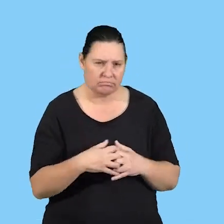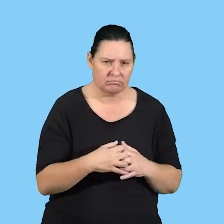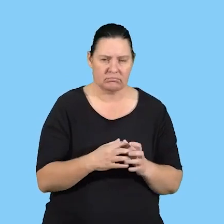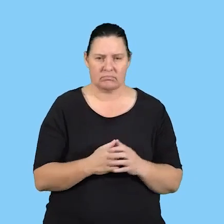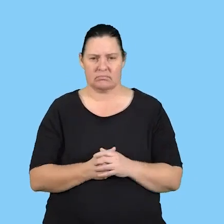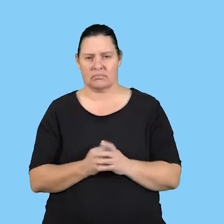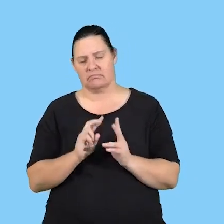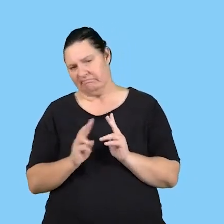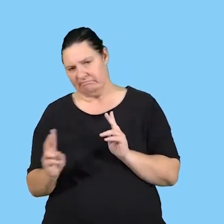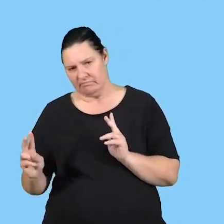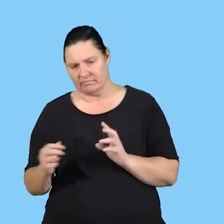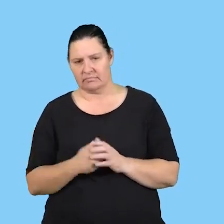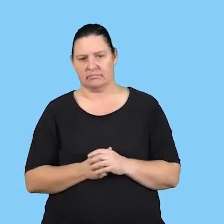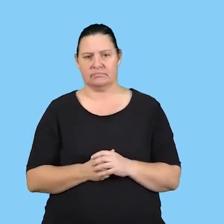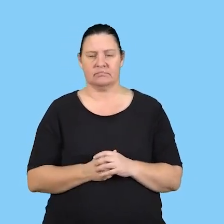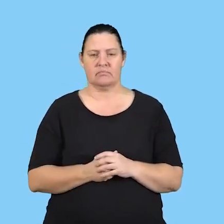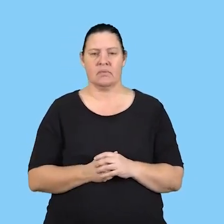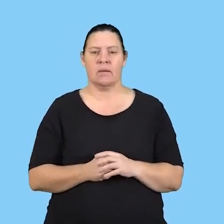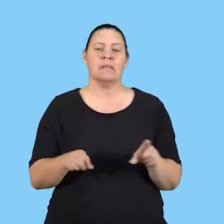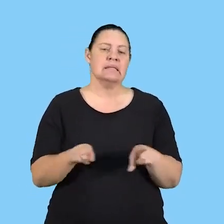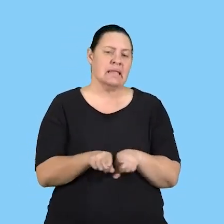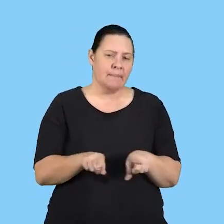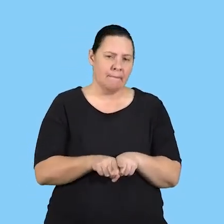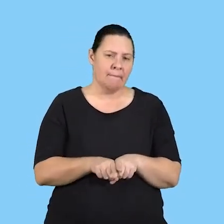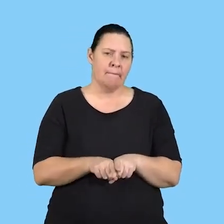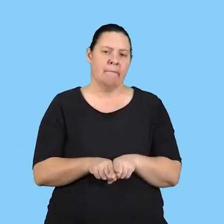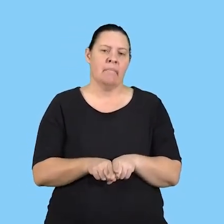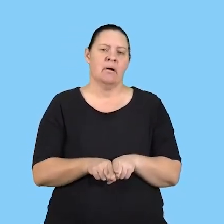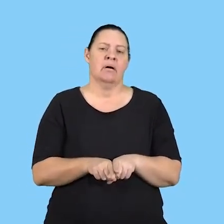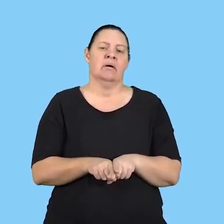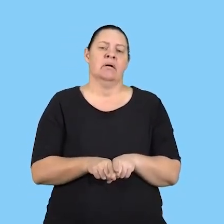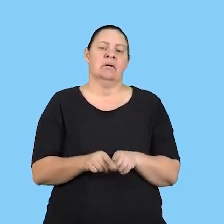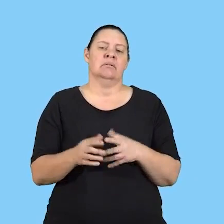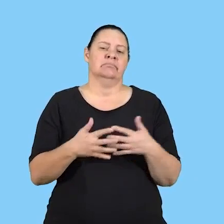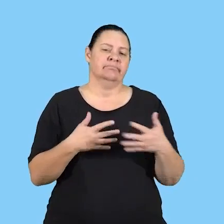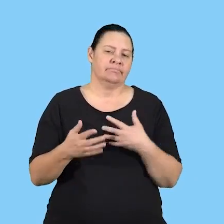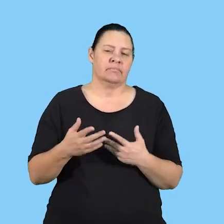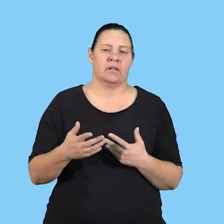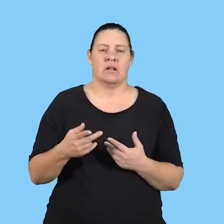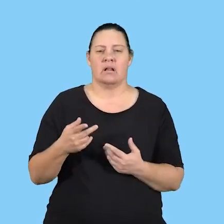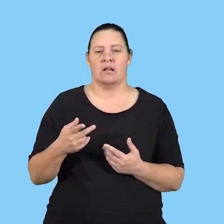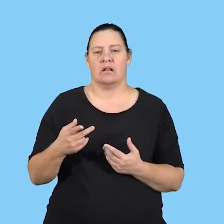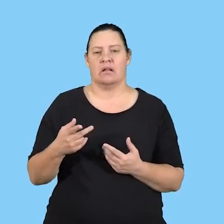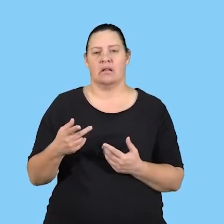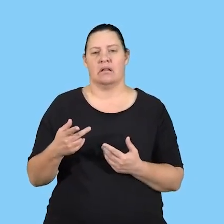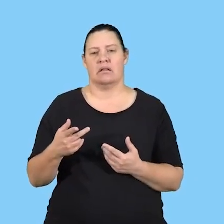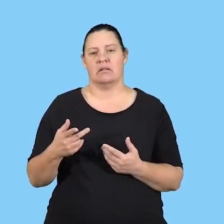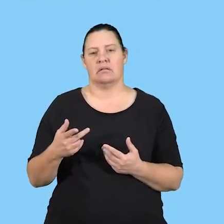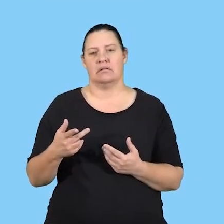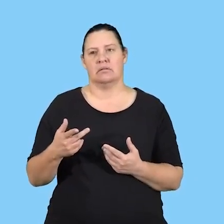formations, etc. But it also deals with some aspects of